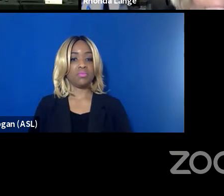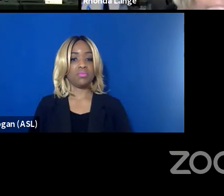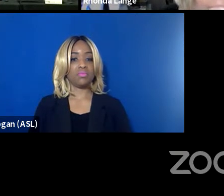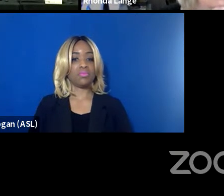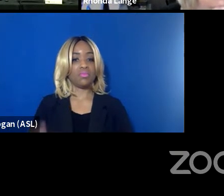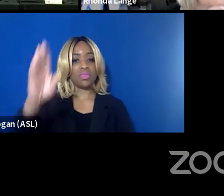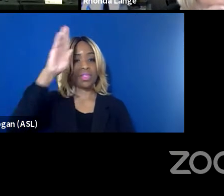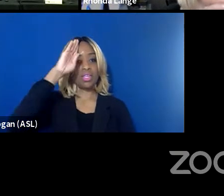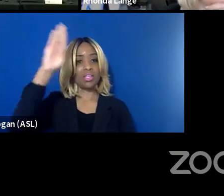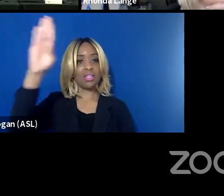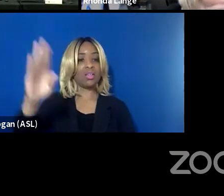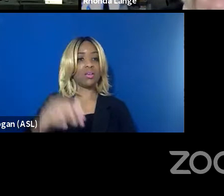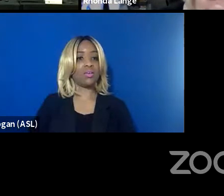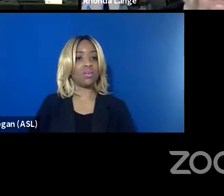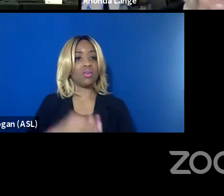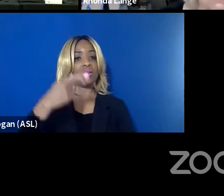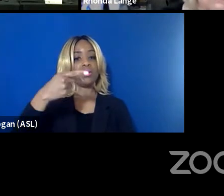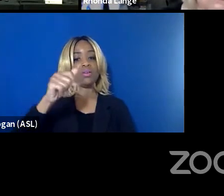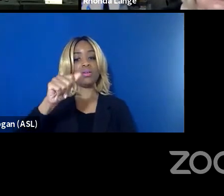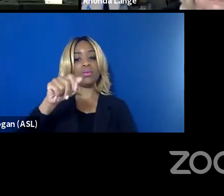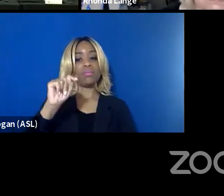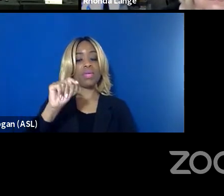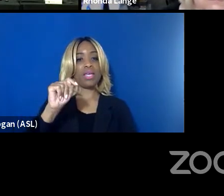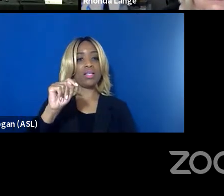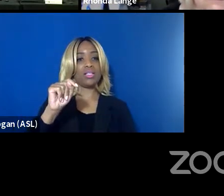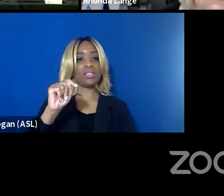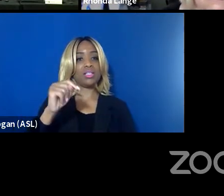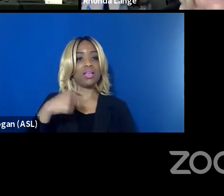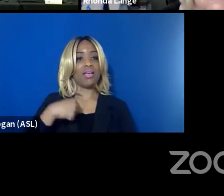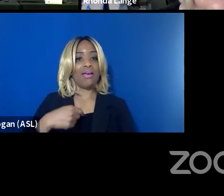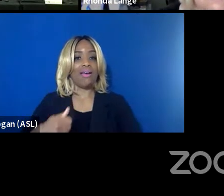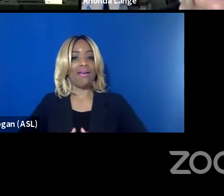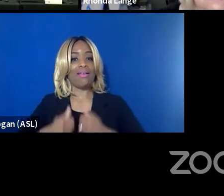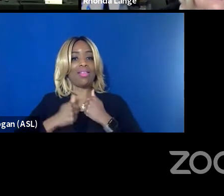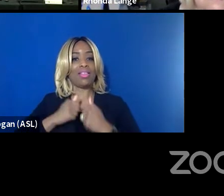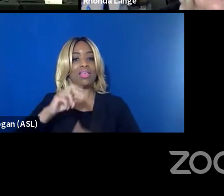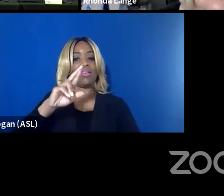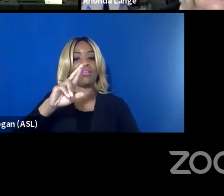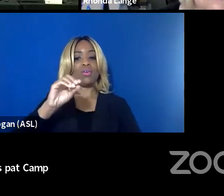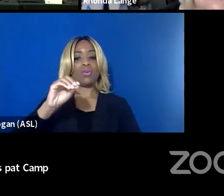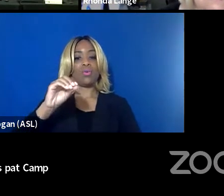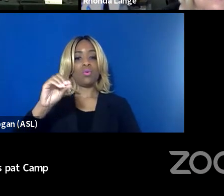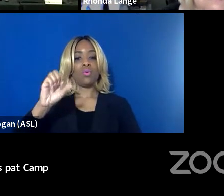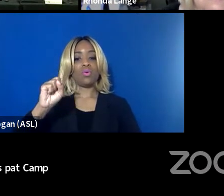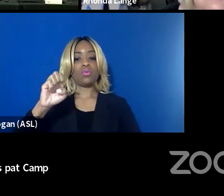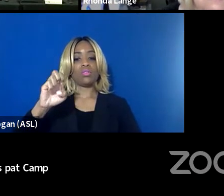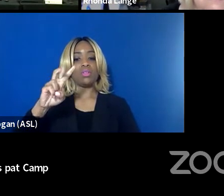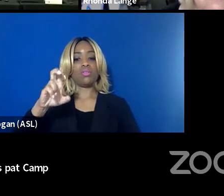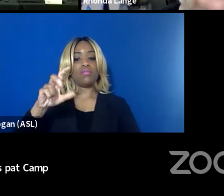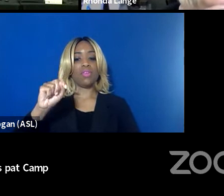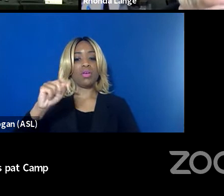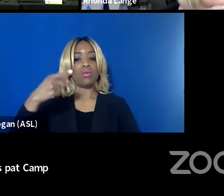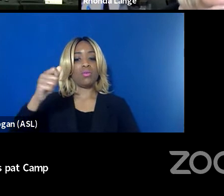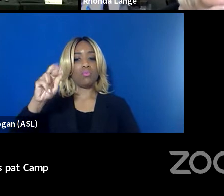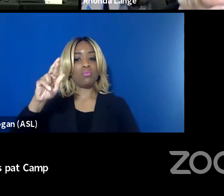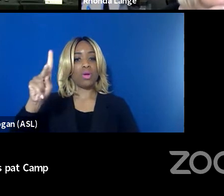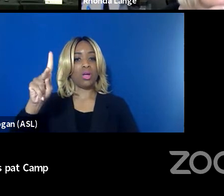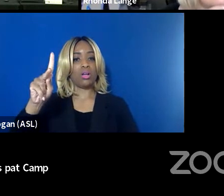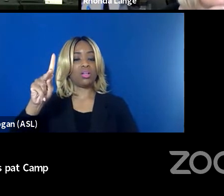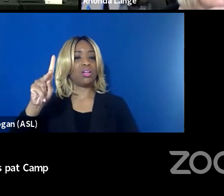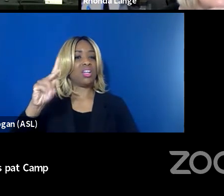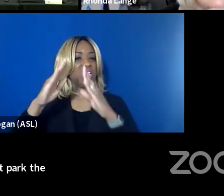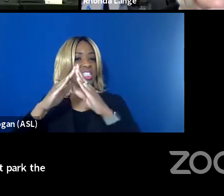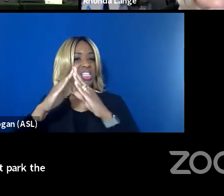Hello, my name is Pat Camp, and I live in Roosevelt Park, the city of, which is smack